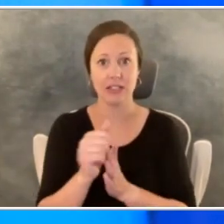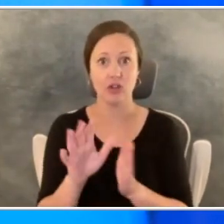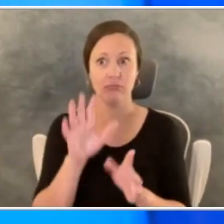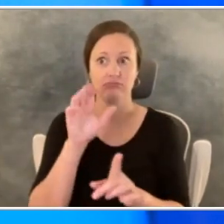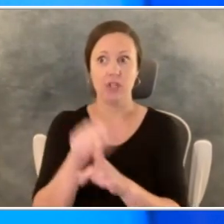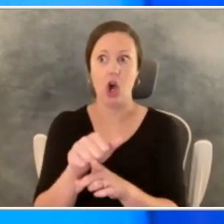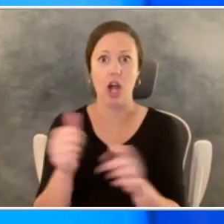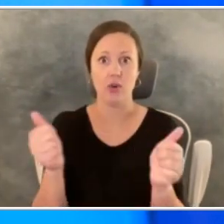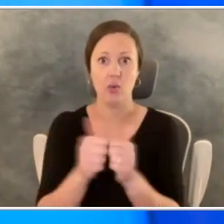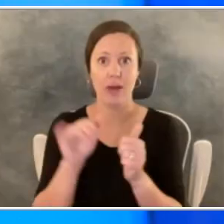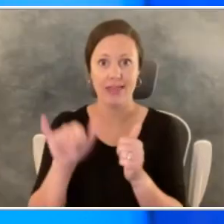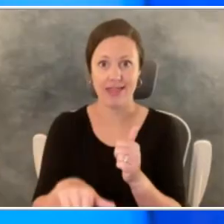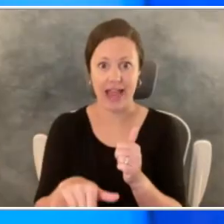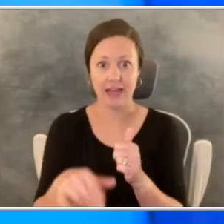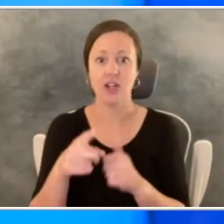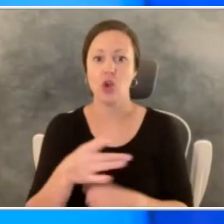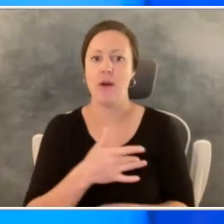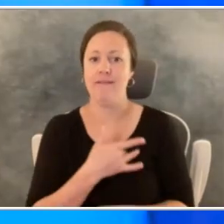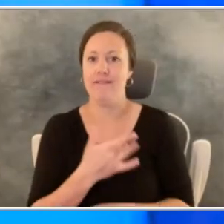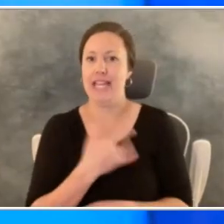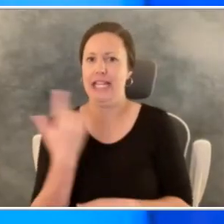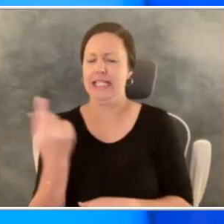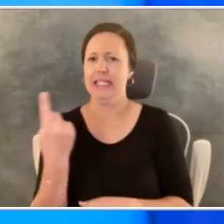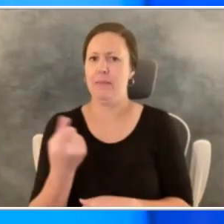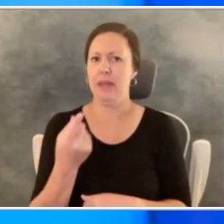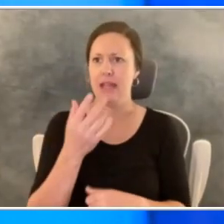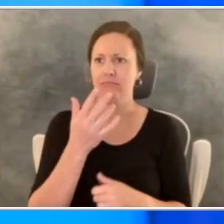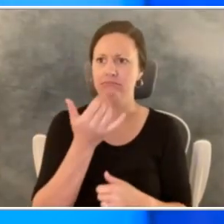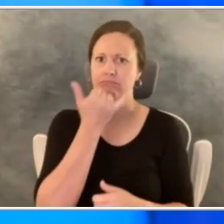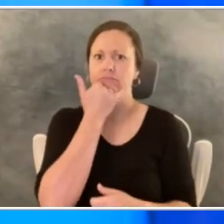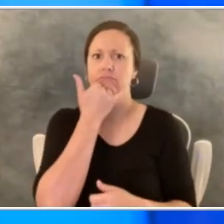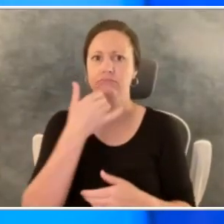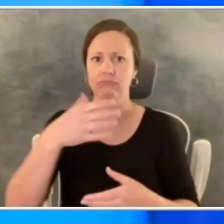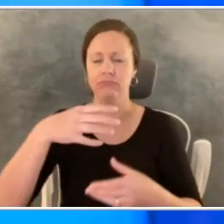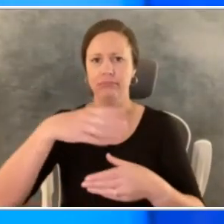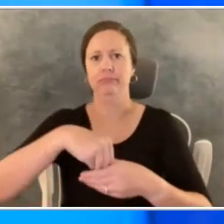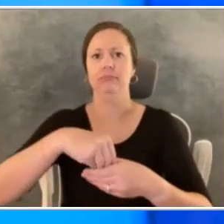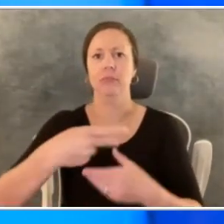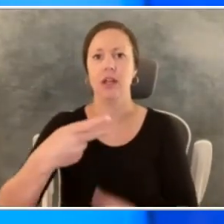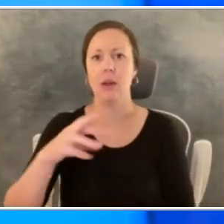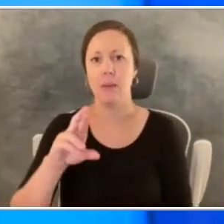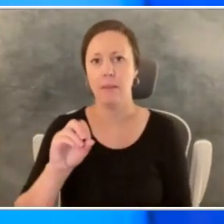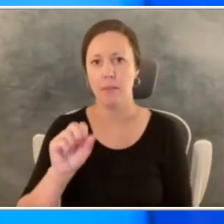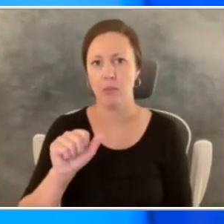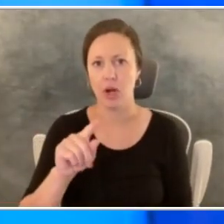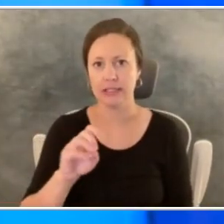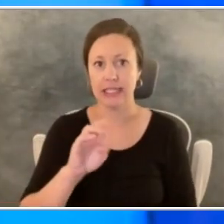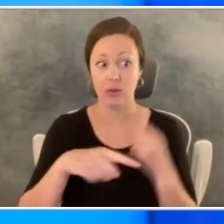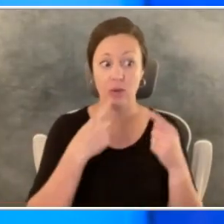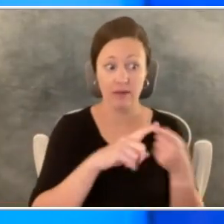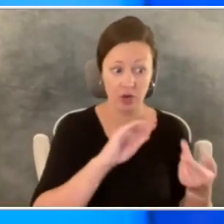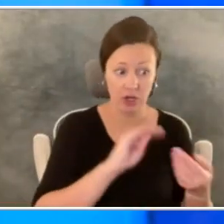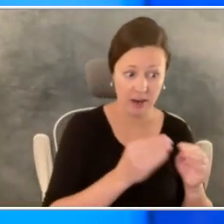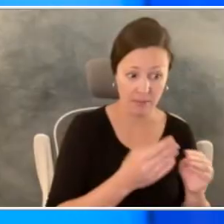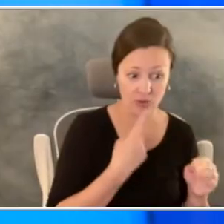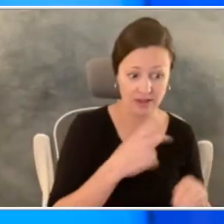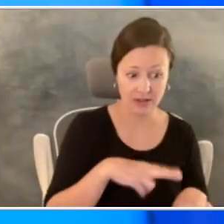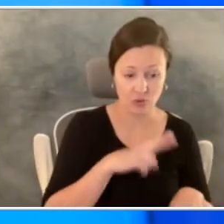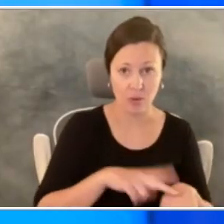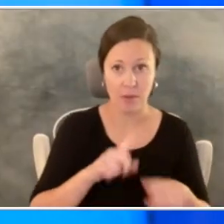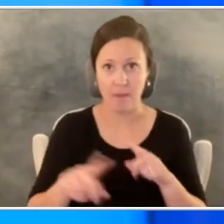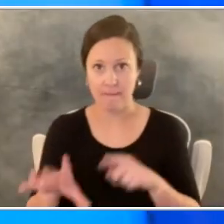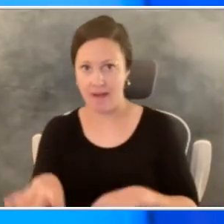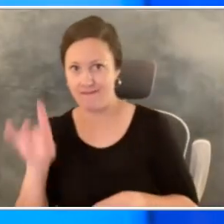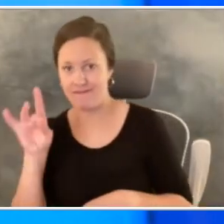feel something abnormal in the prostate when the PSA is actually normal. And so I think an ideal screening would